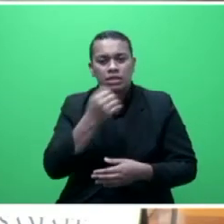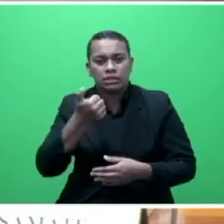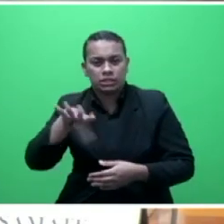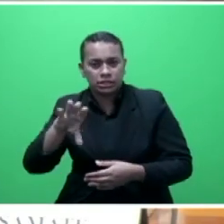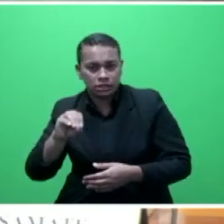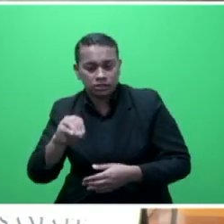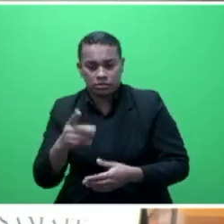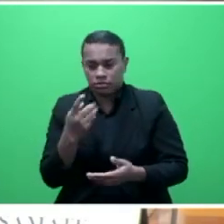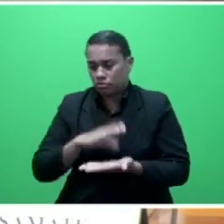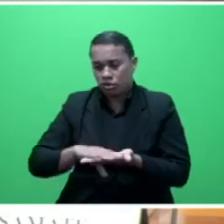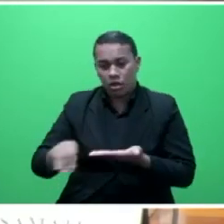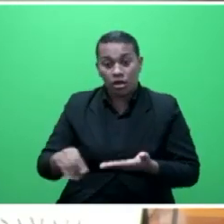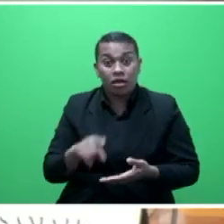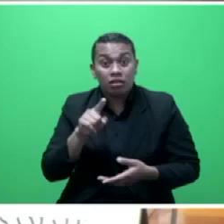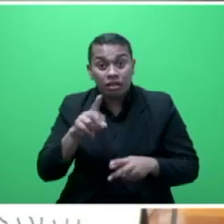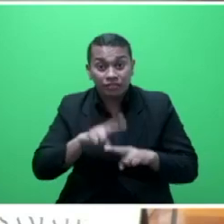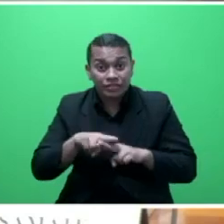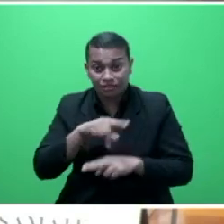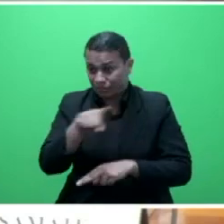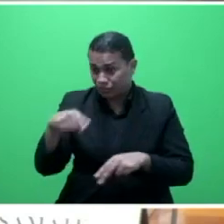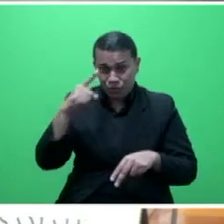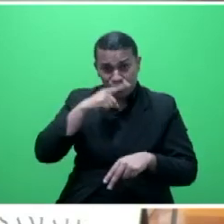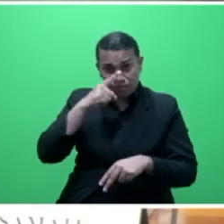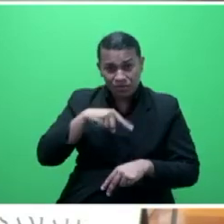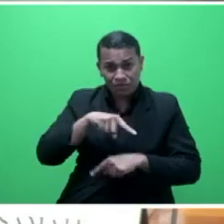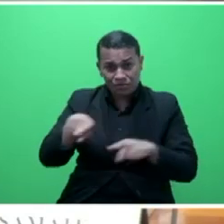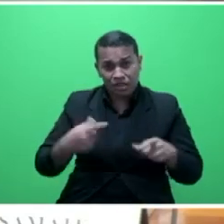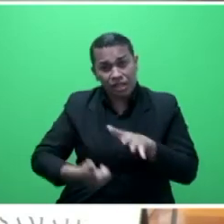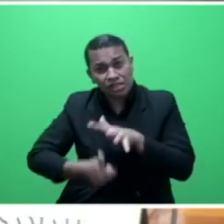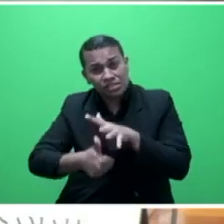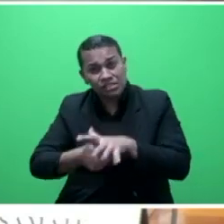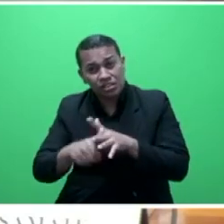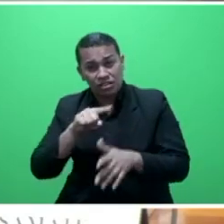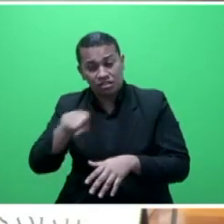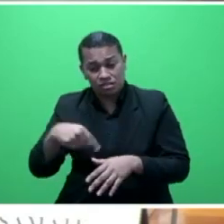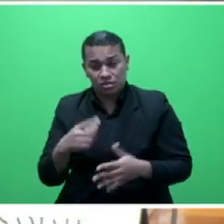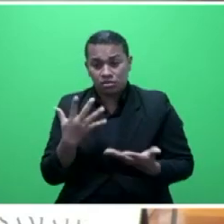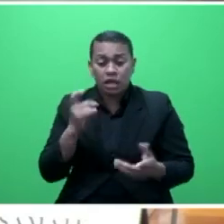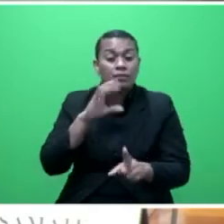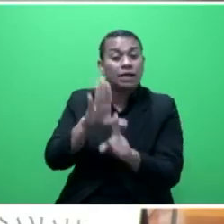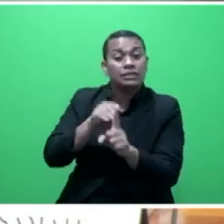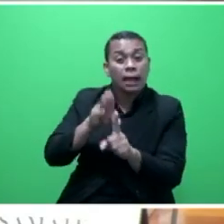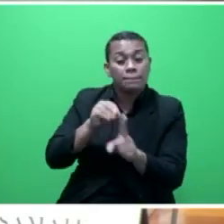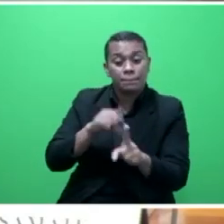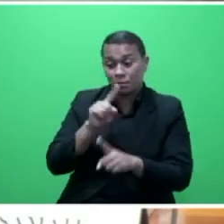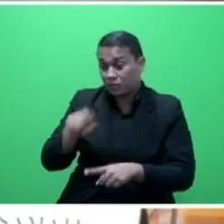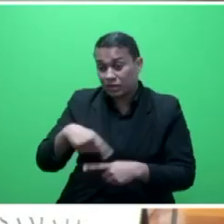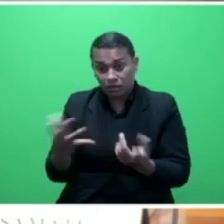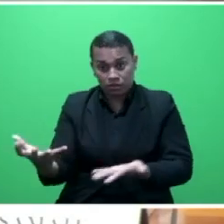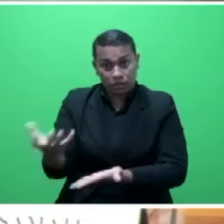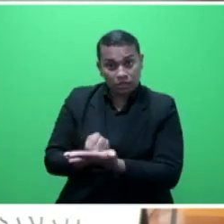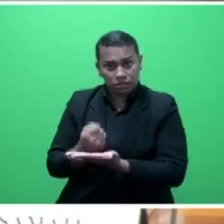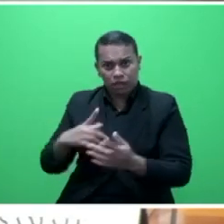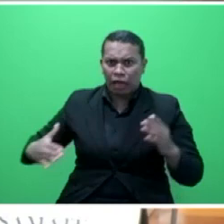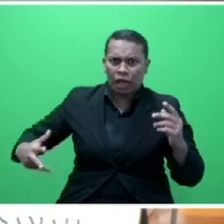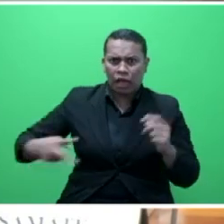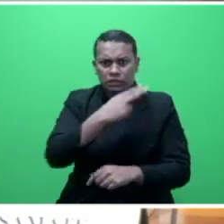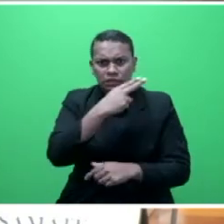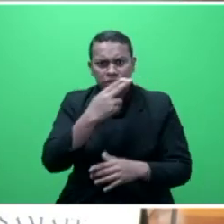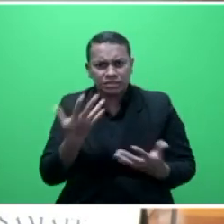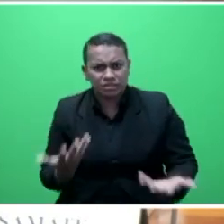can also access unemployment benefits. If your salary has been cut by more than half, you can now access a one-off assistance payment